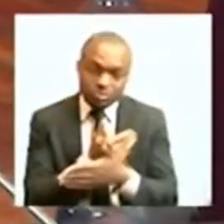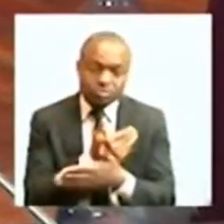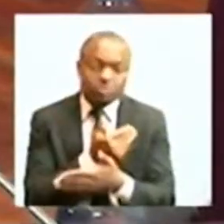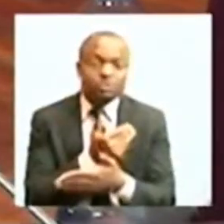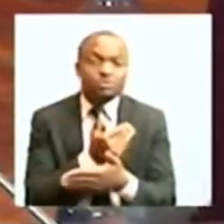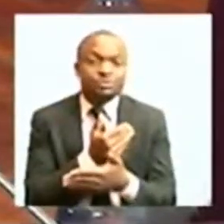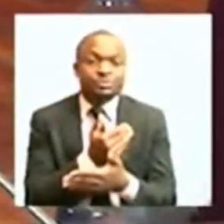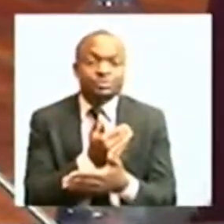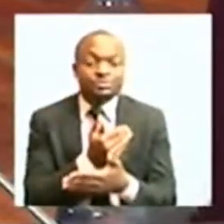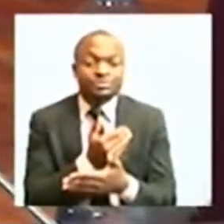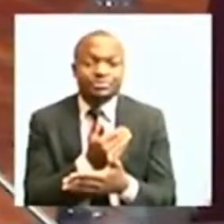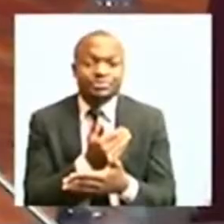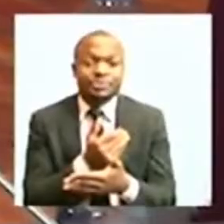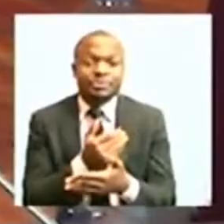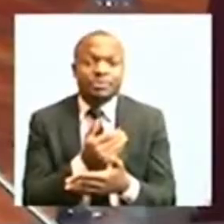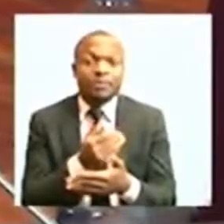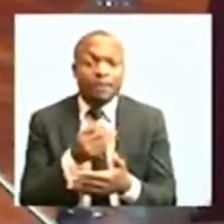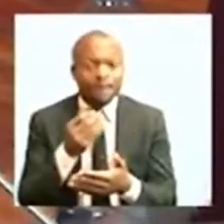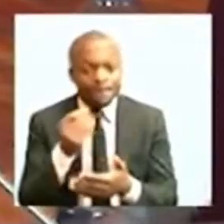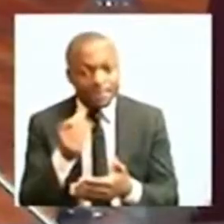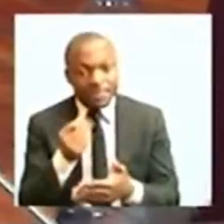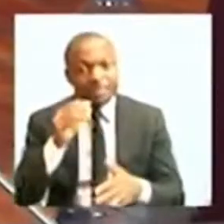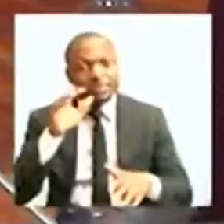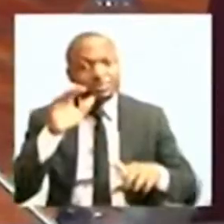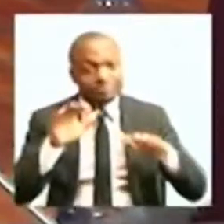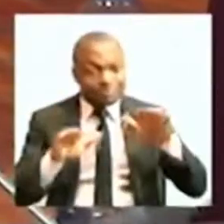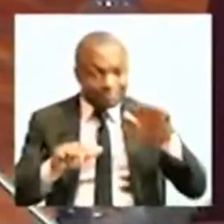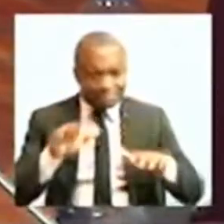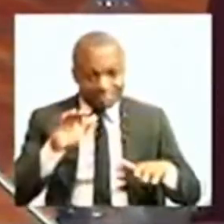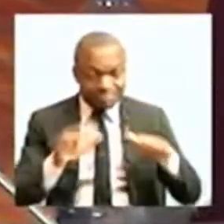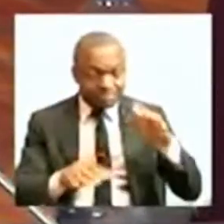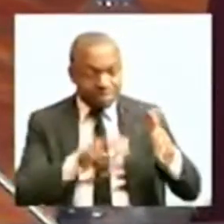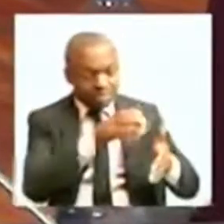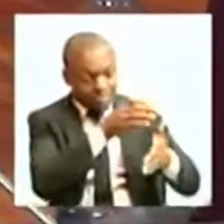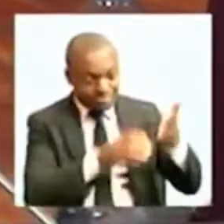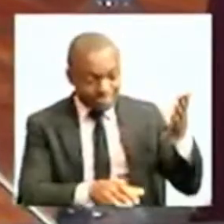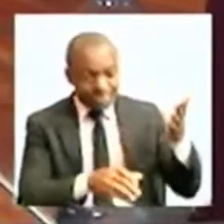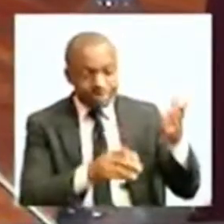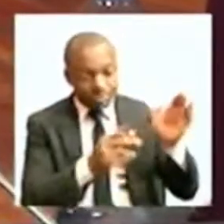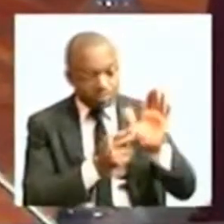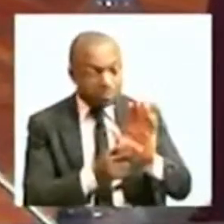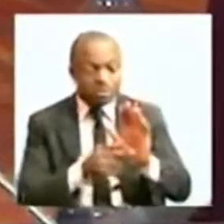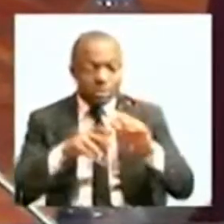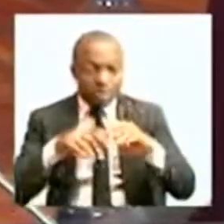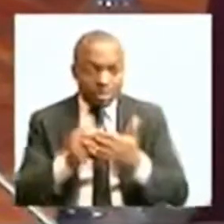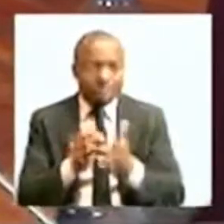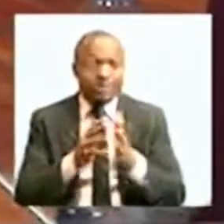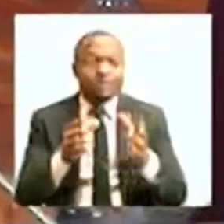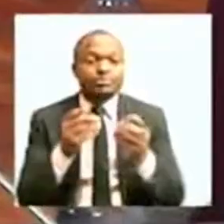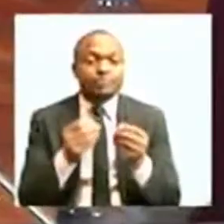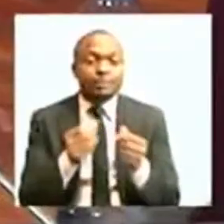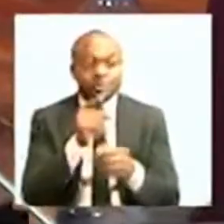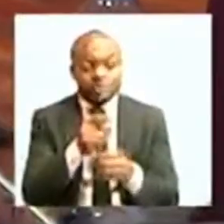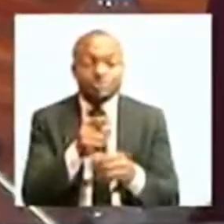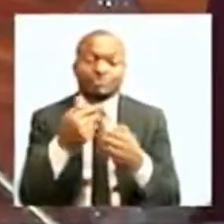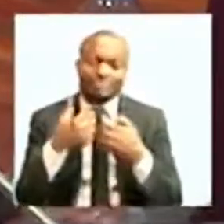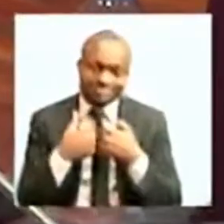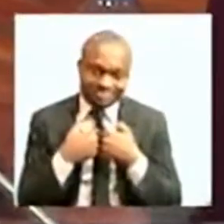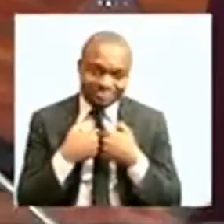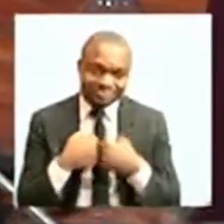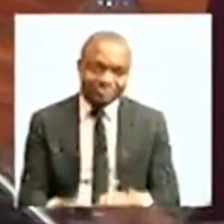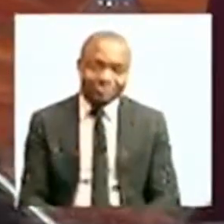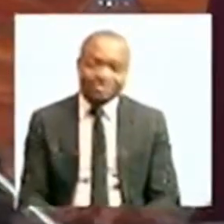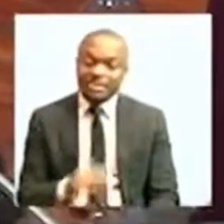balance sheet from yourselves telling us how much money you have sitting there, because this will be the basis upon which funds will be released. So not all